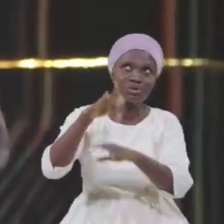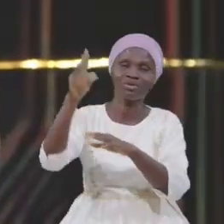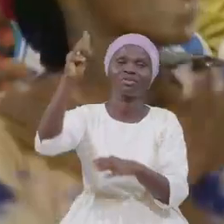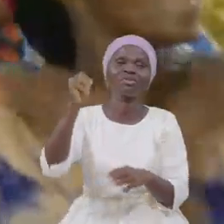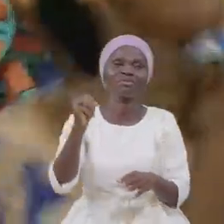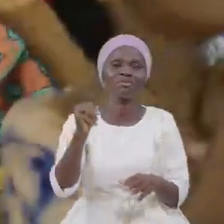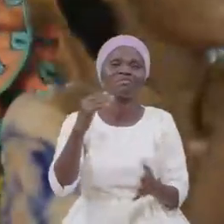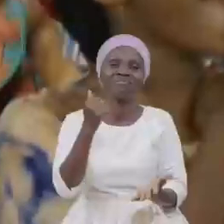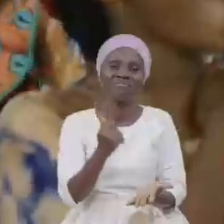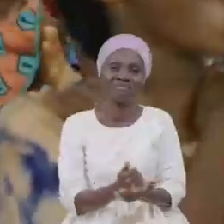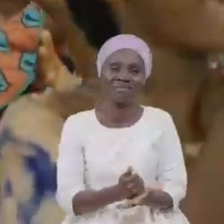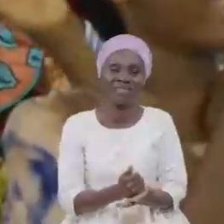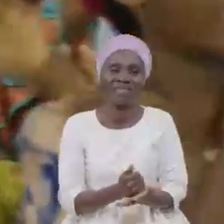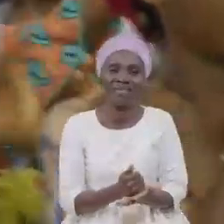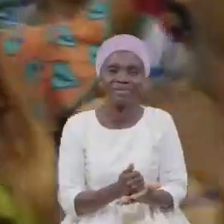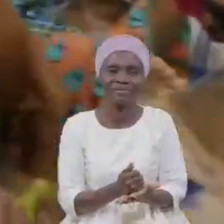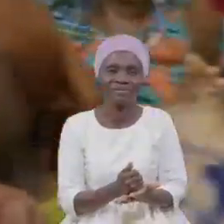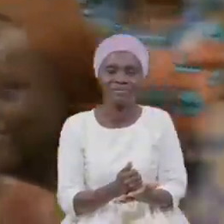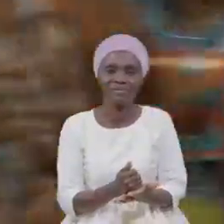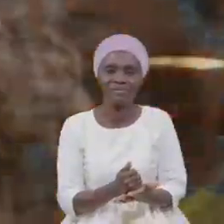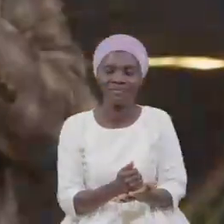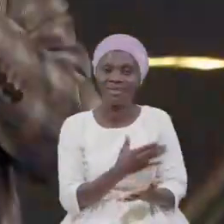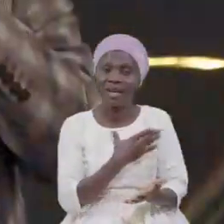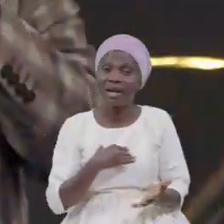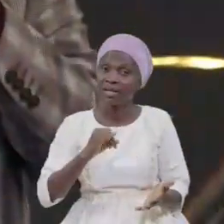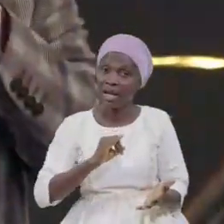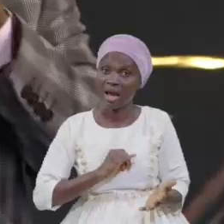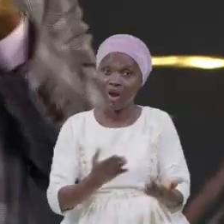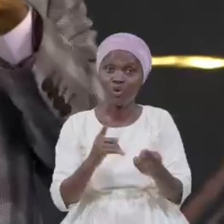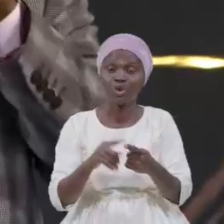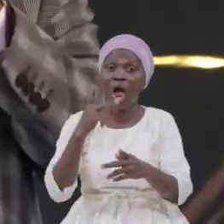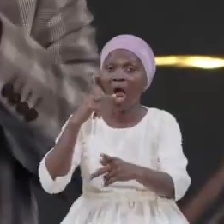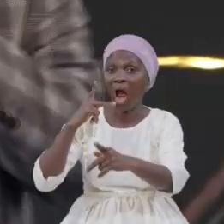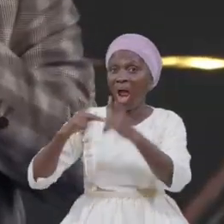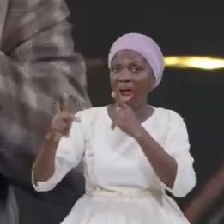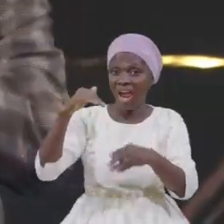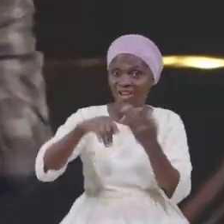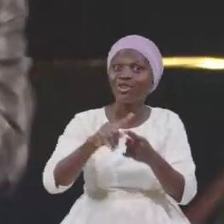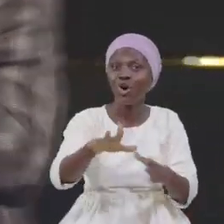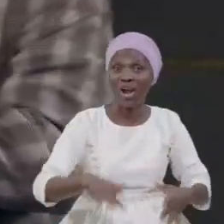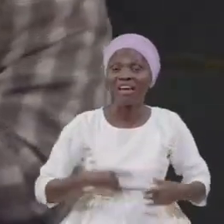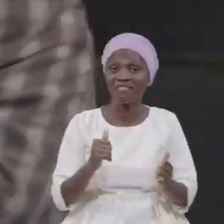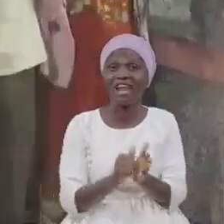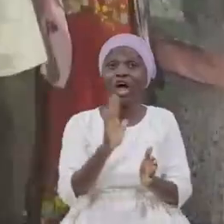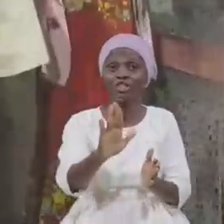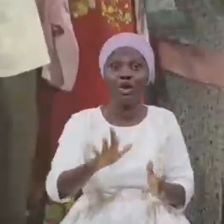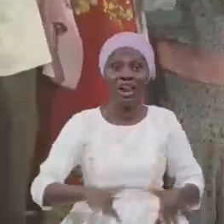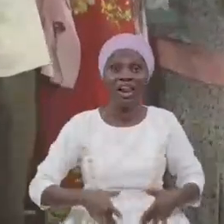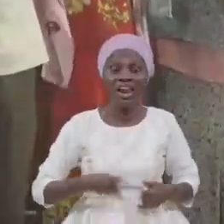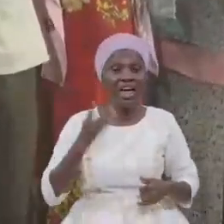you. And I want to prophesy into your life, you'll never be the same again.